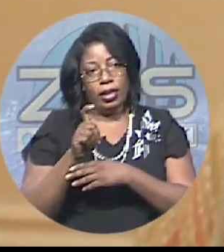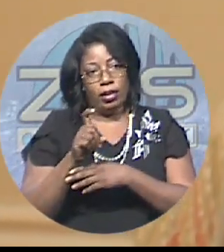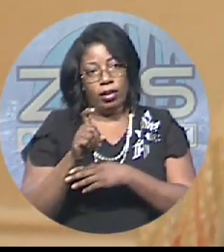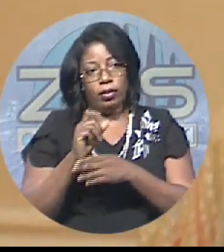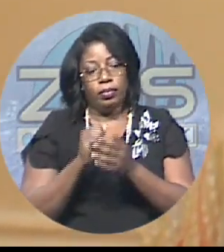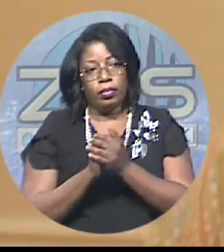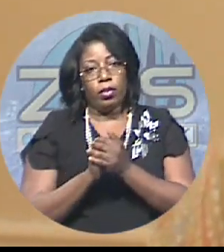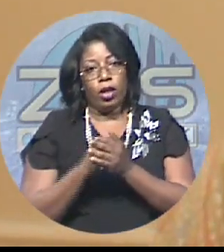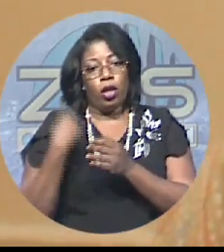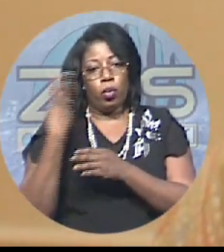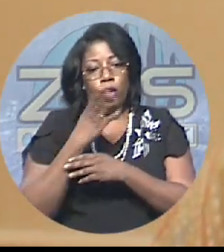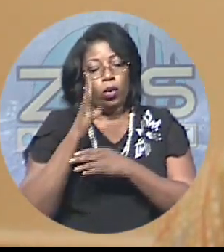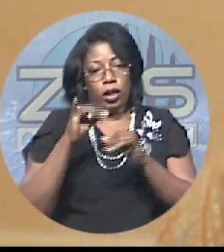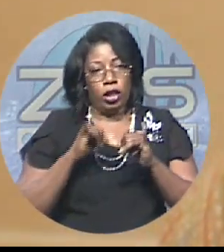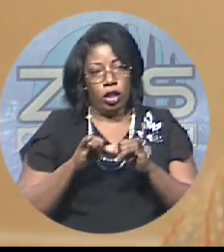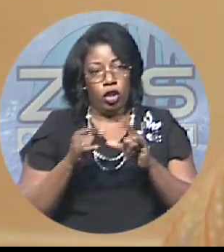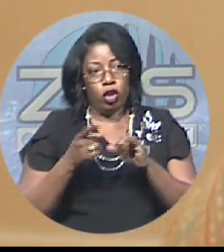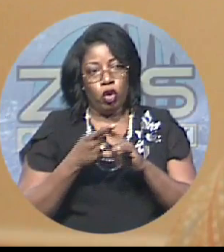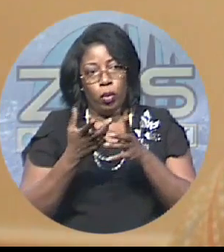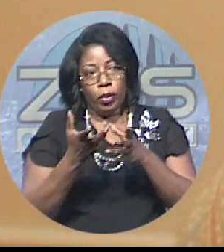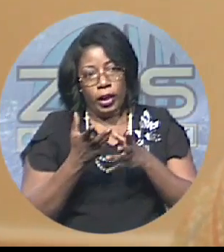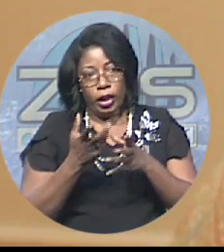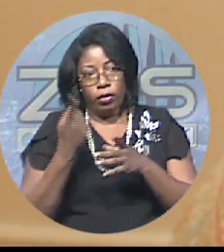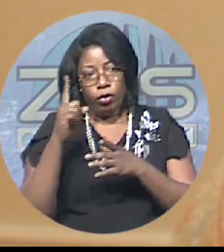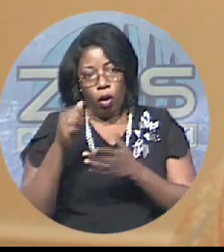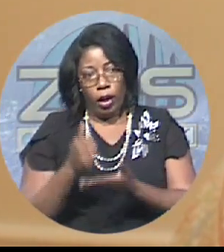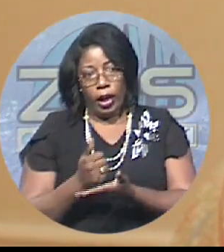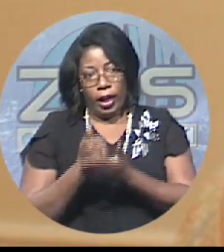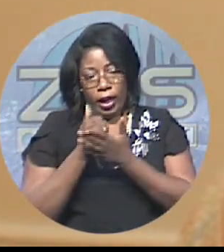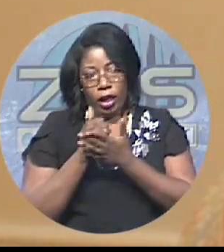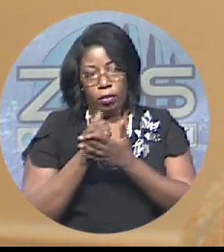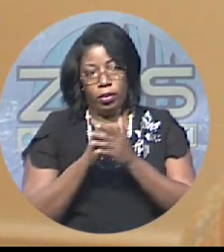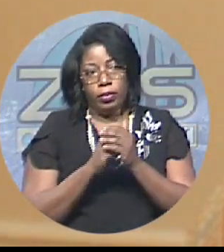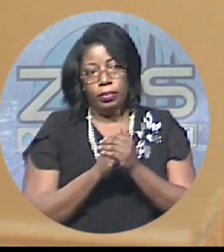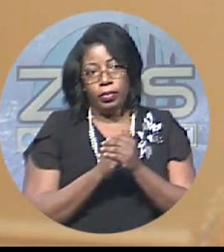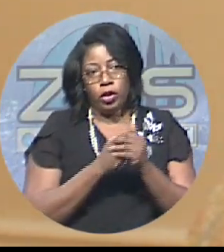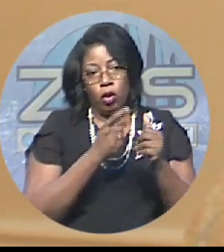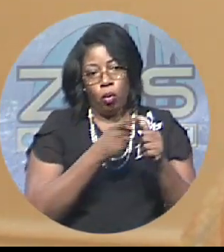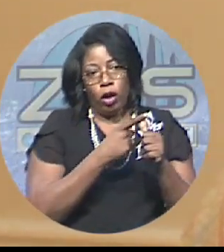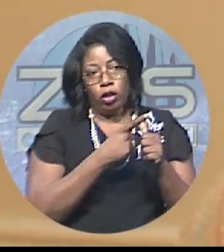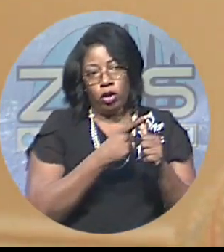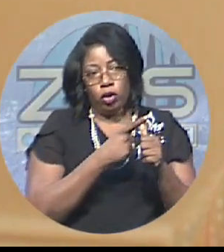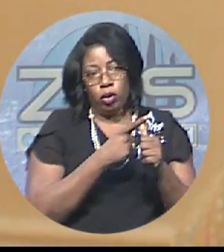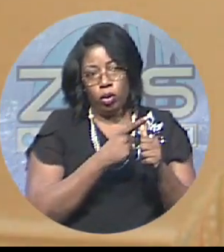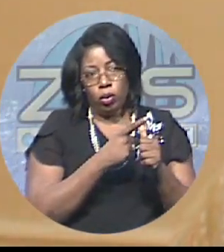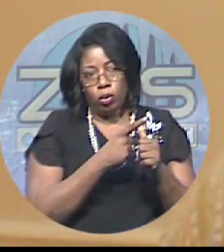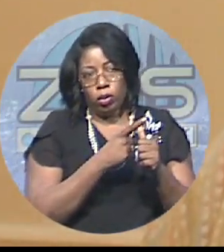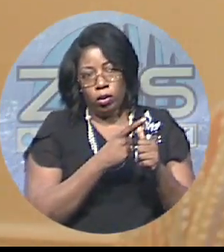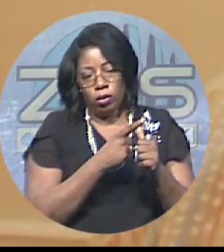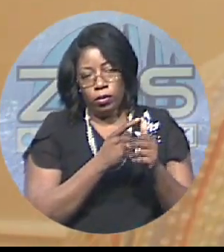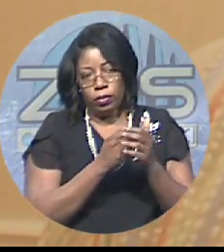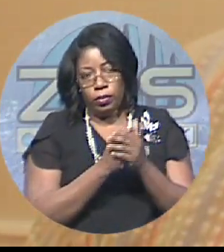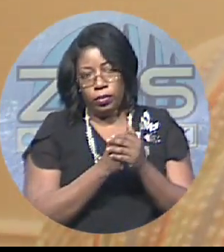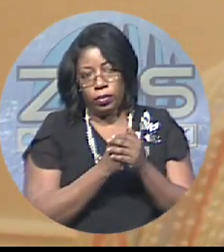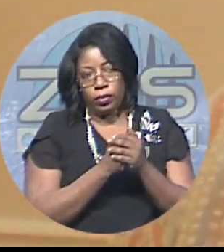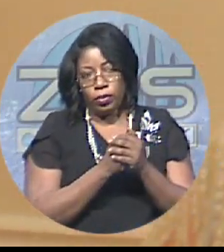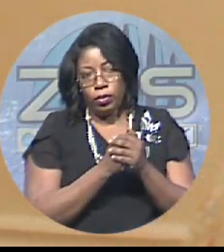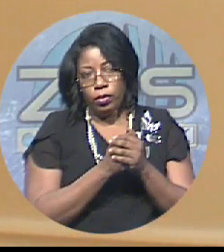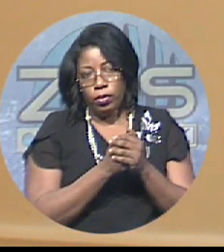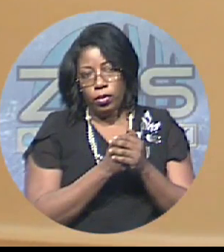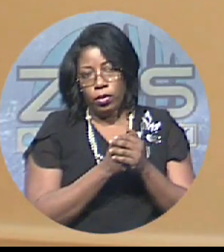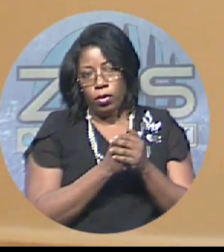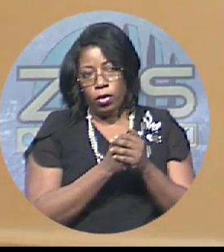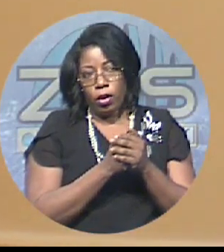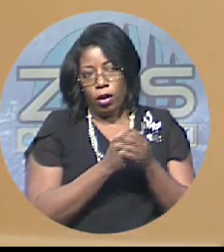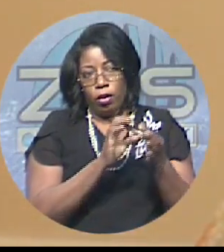continue to make appeals for assistance. One, in restoring, and you know, we're magnificent at being able to restore